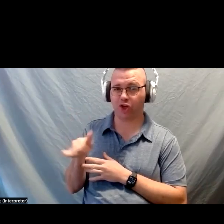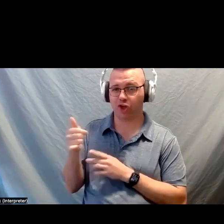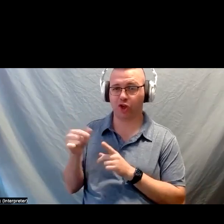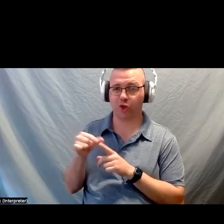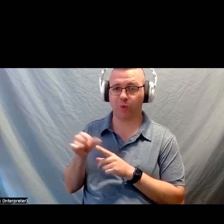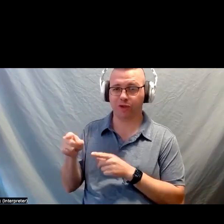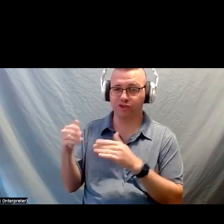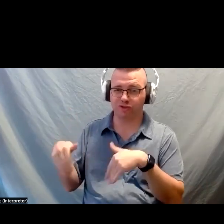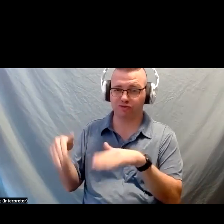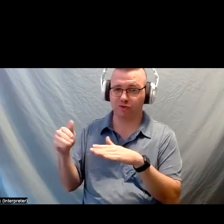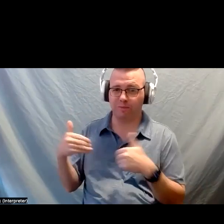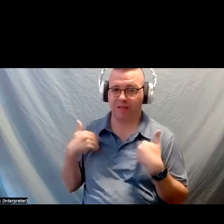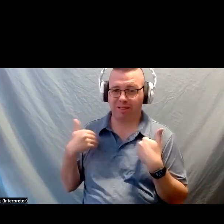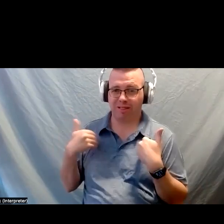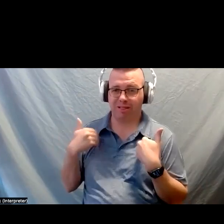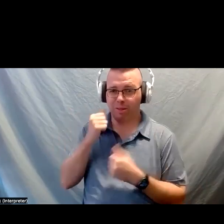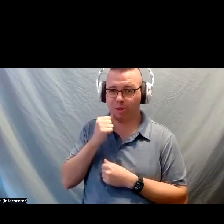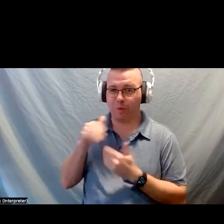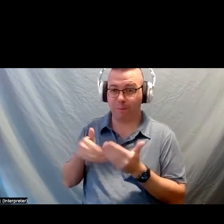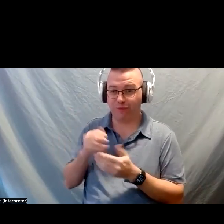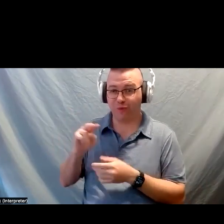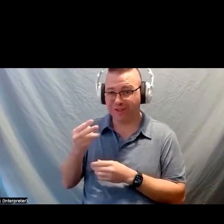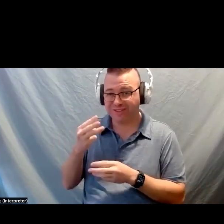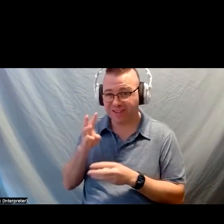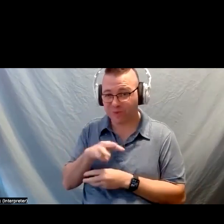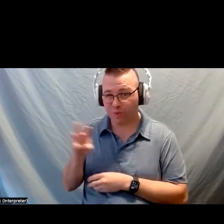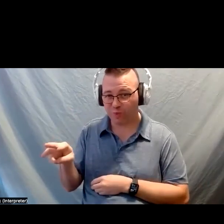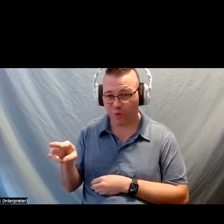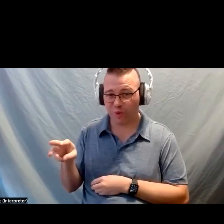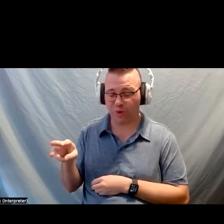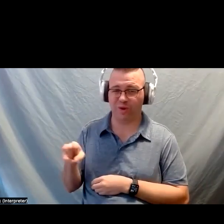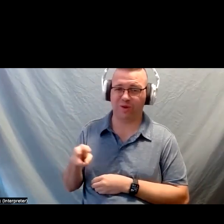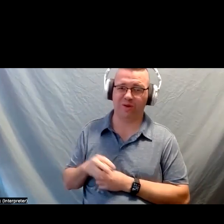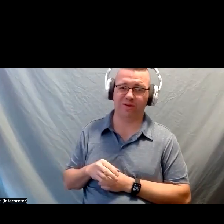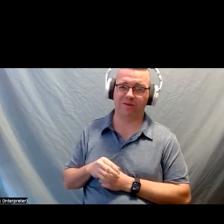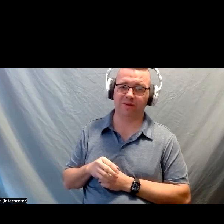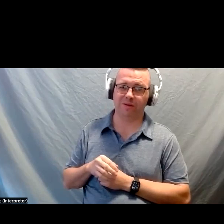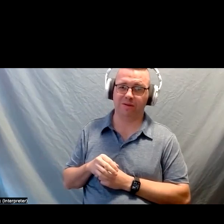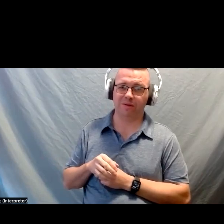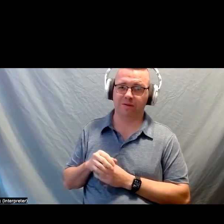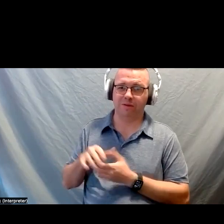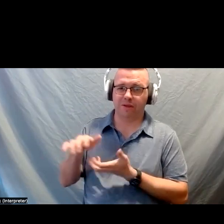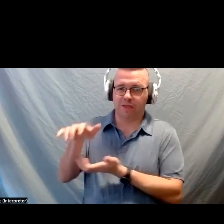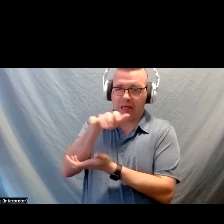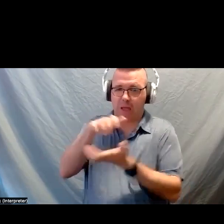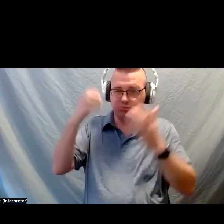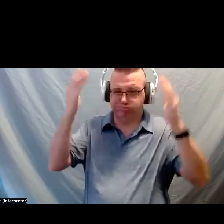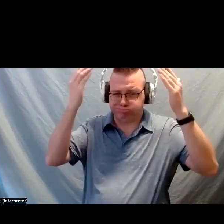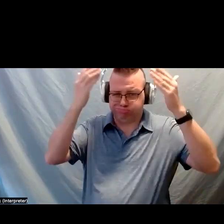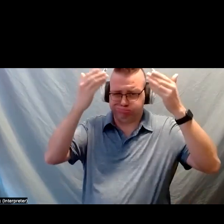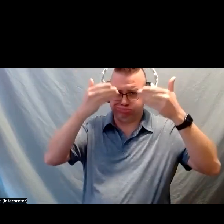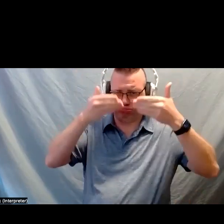grew up as a little girl before the Second World War, as the clouds were darkening over